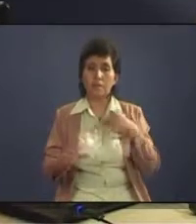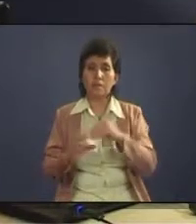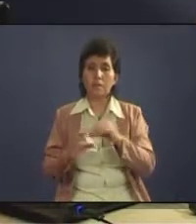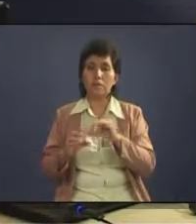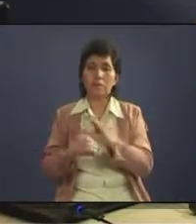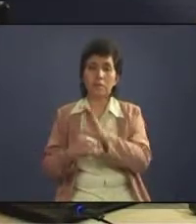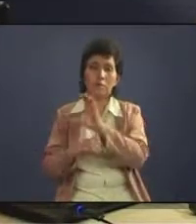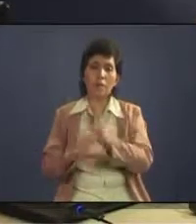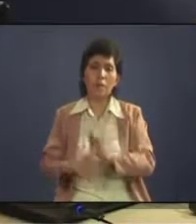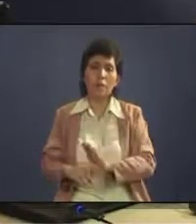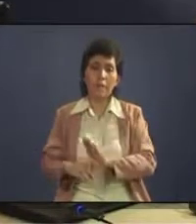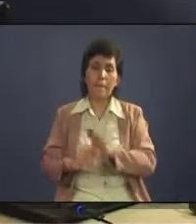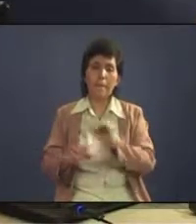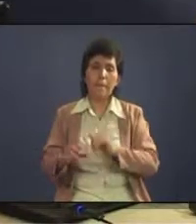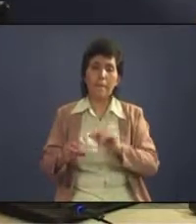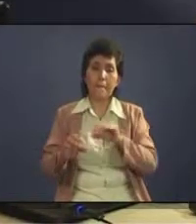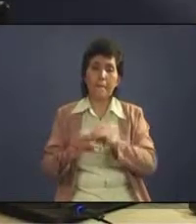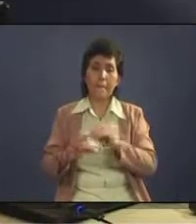setting of the group